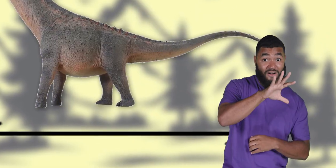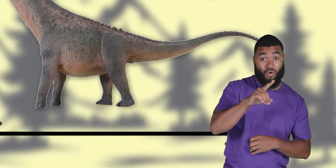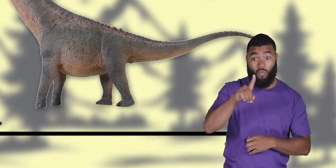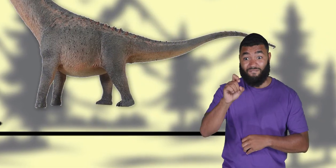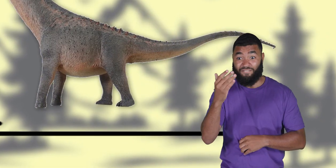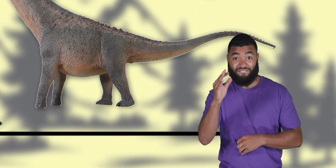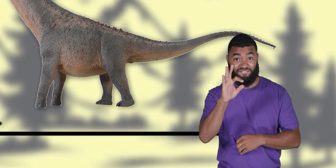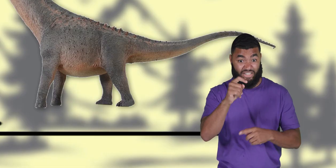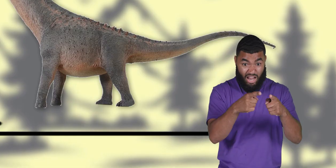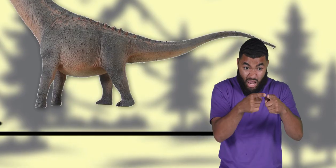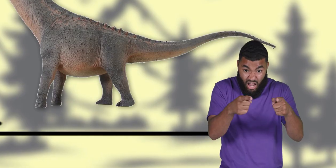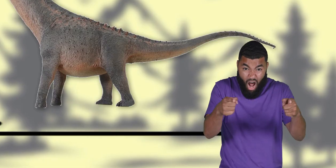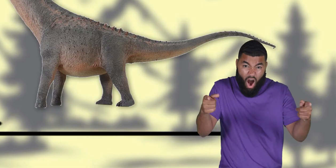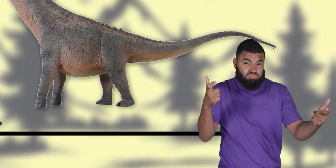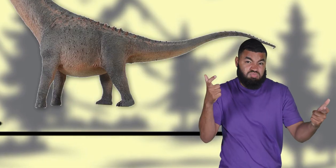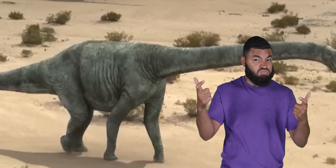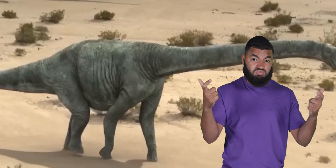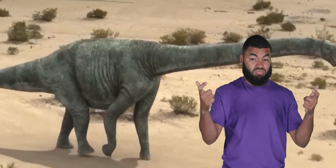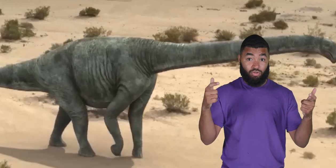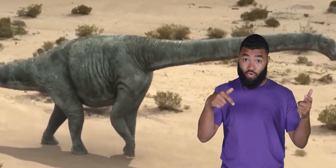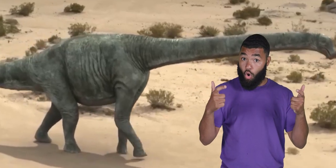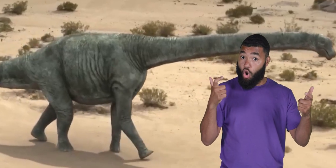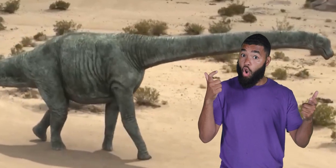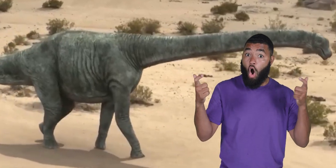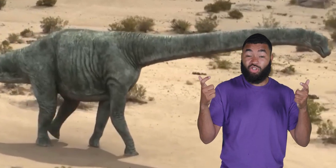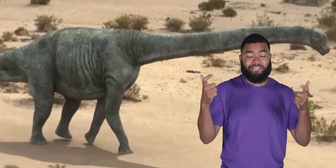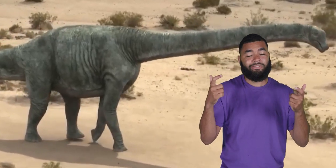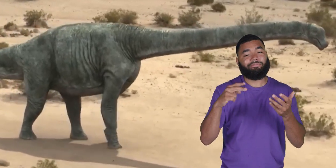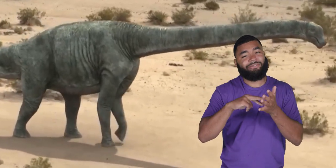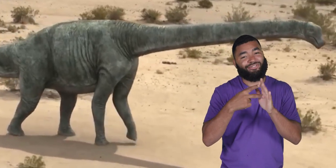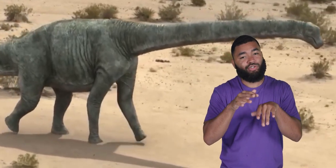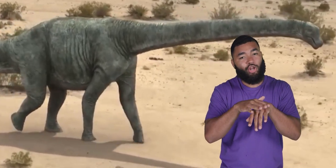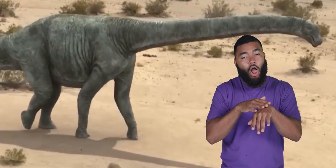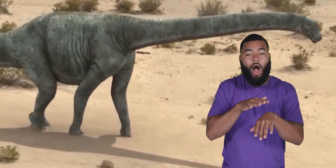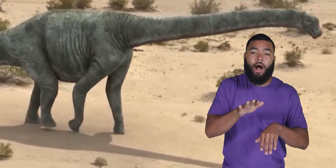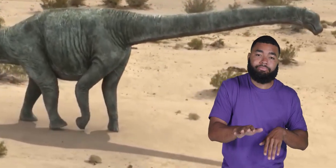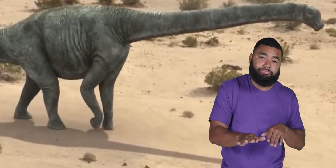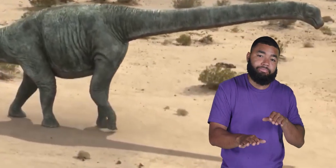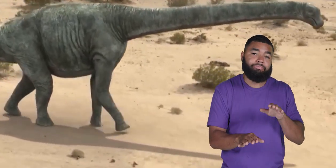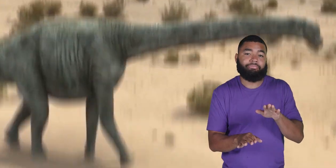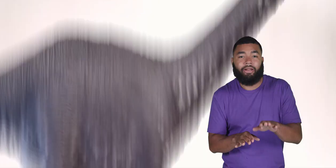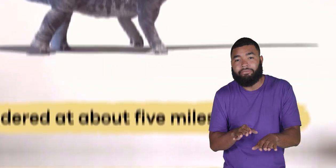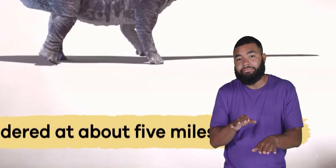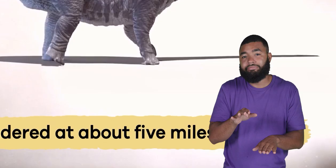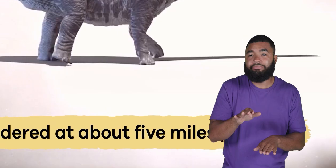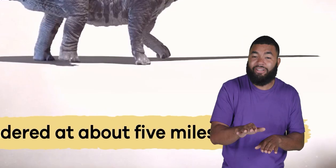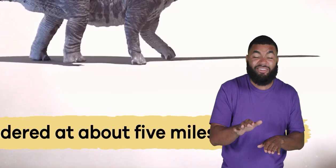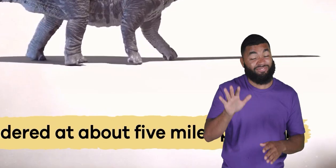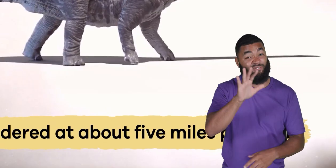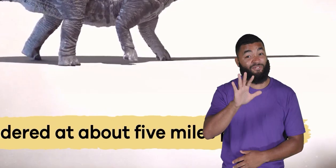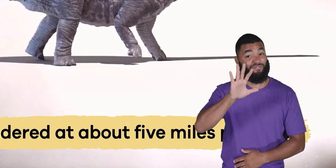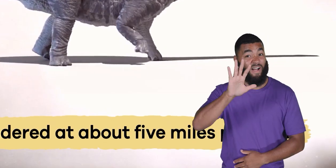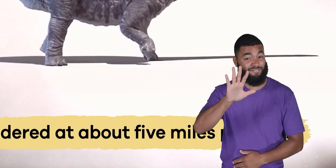and 115 feet in length. Their large size kept these dinosaurs from moving at a fast pace. They